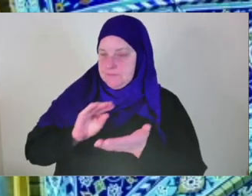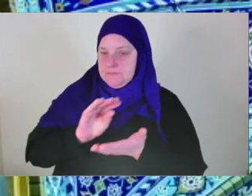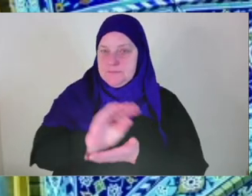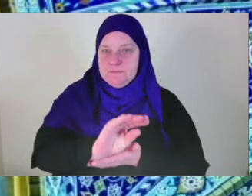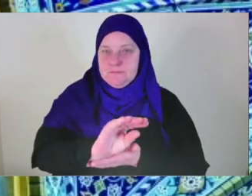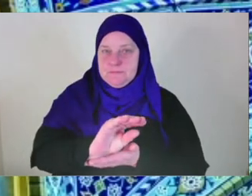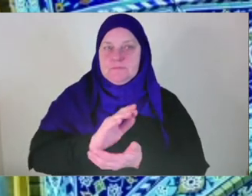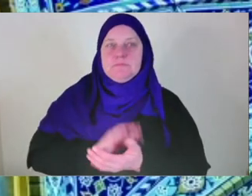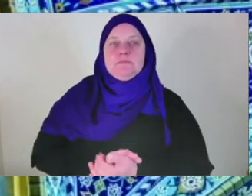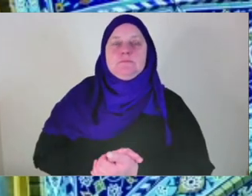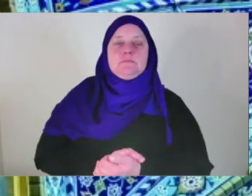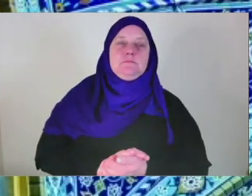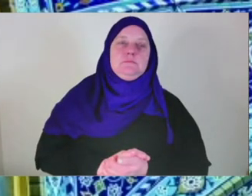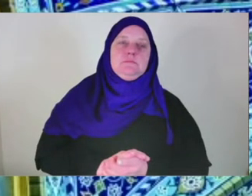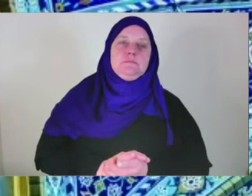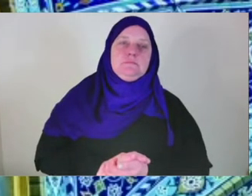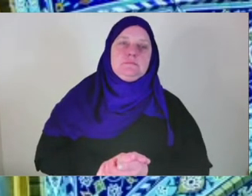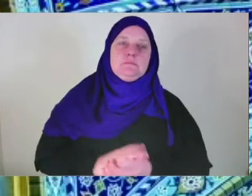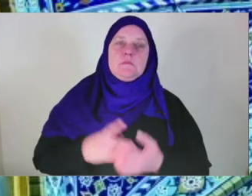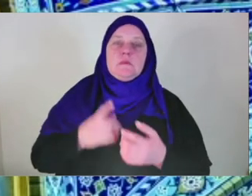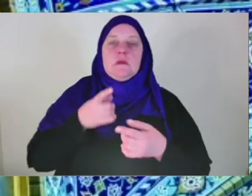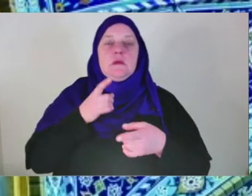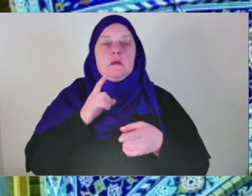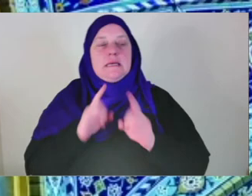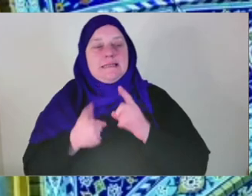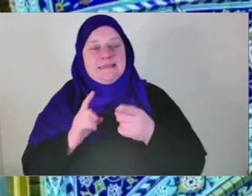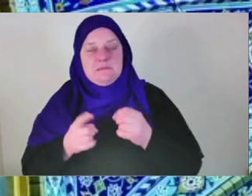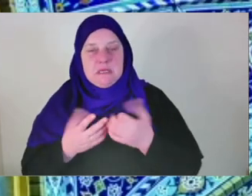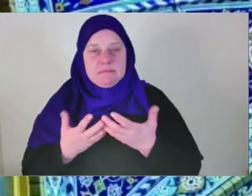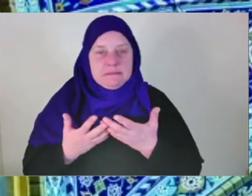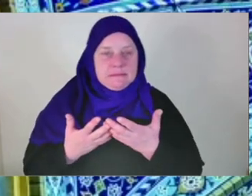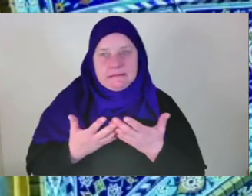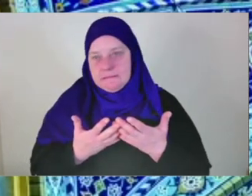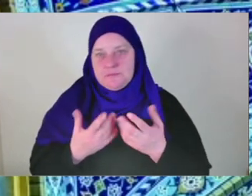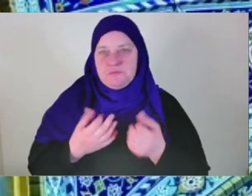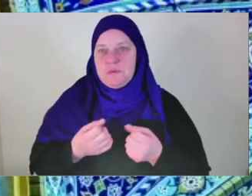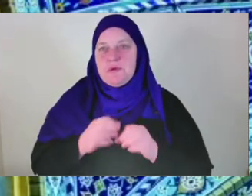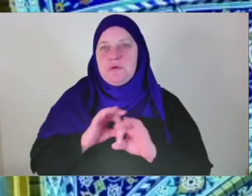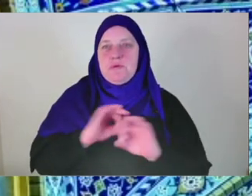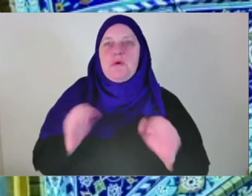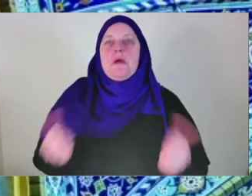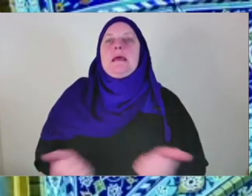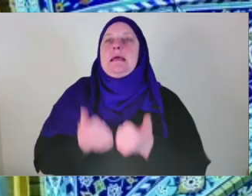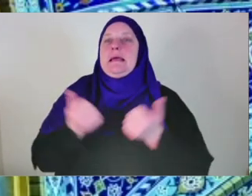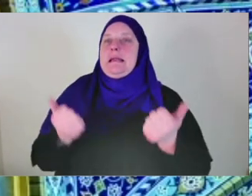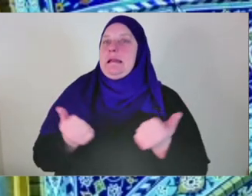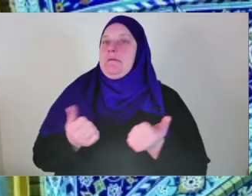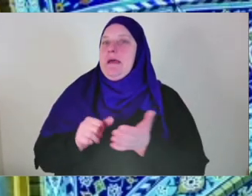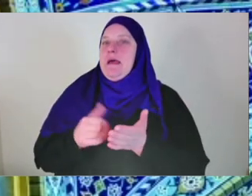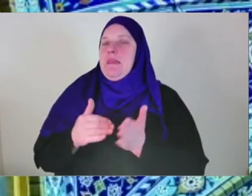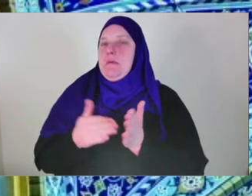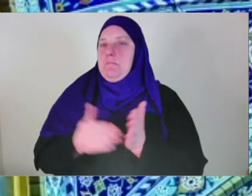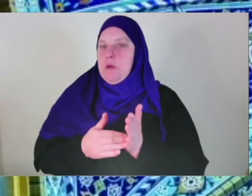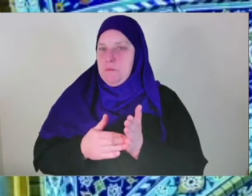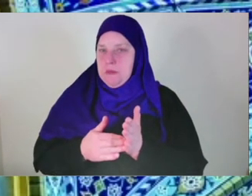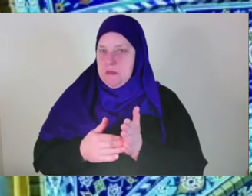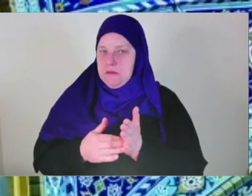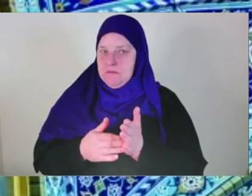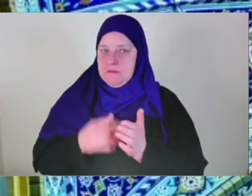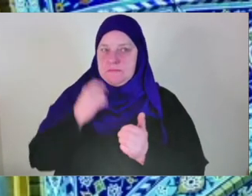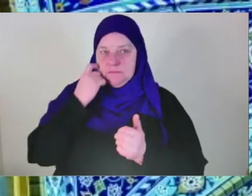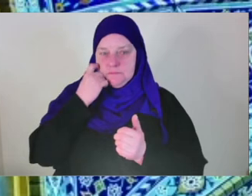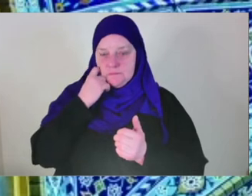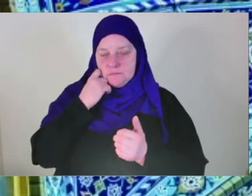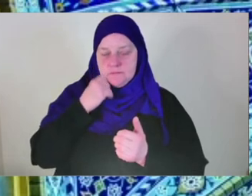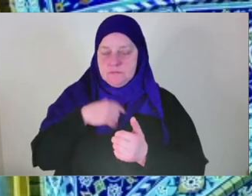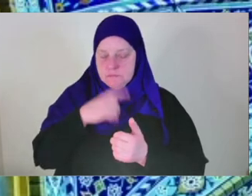give as a homes. Sometimes they don't have enough cash to do so. So they speak with the representative of the